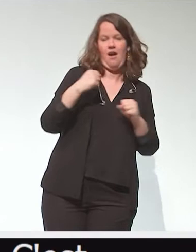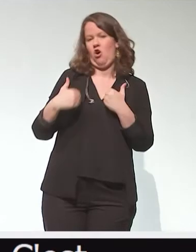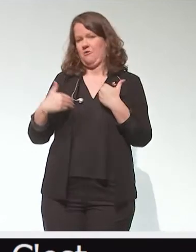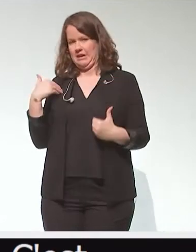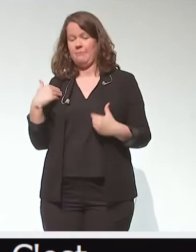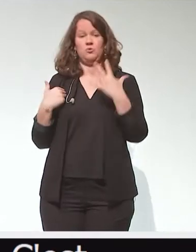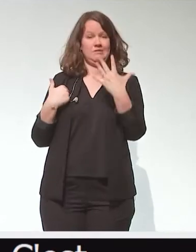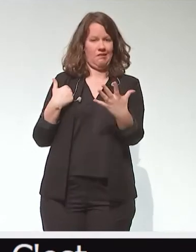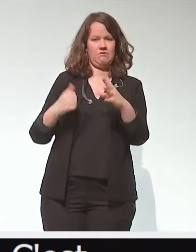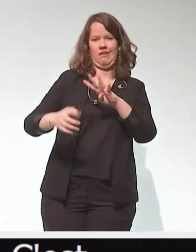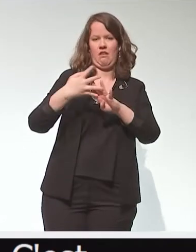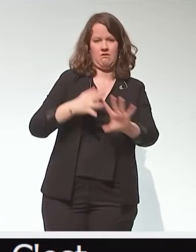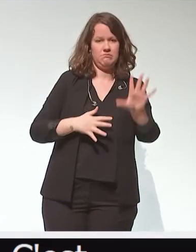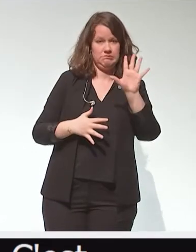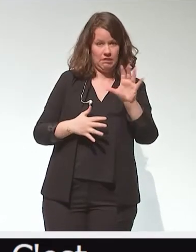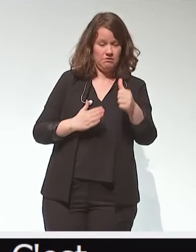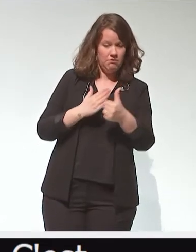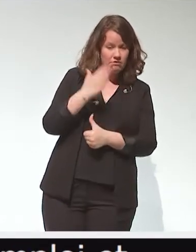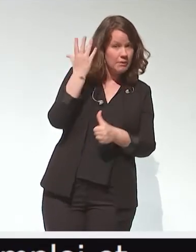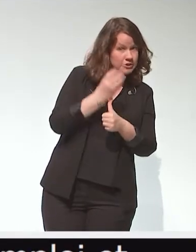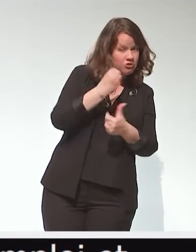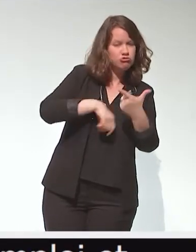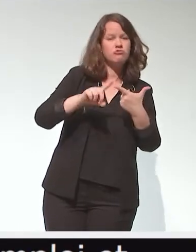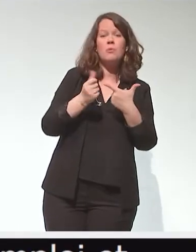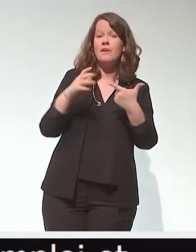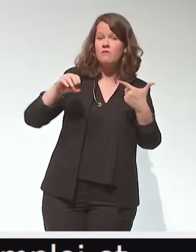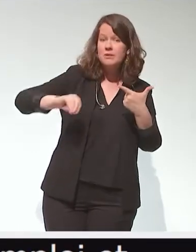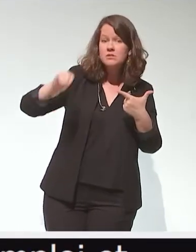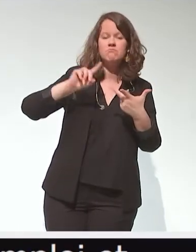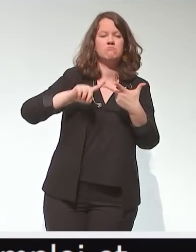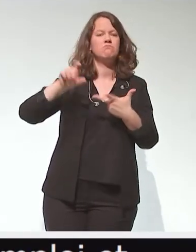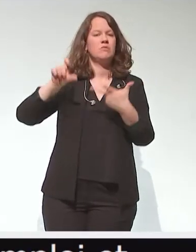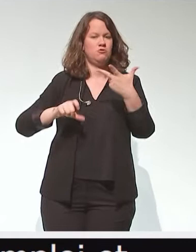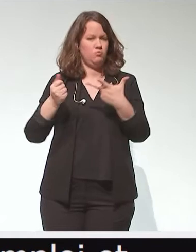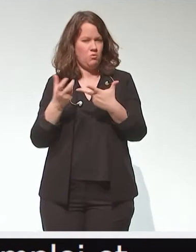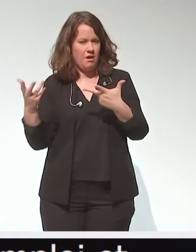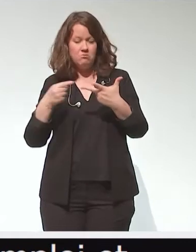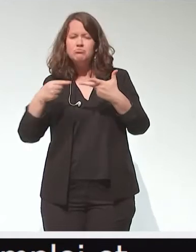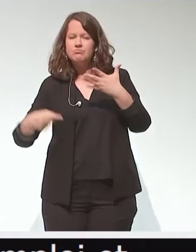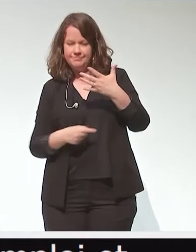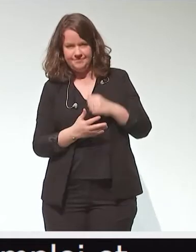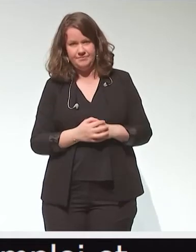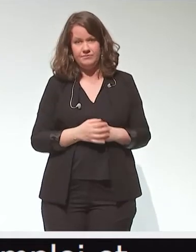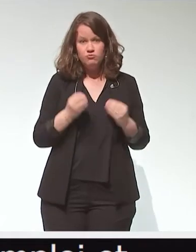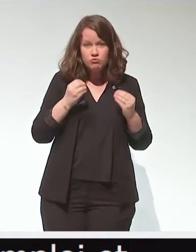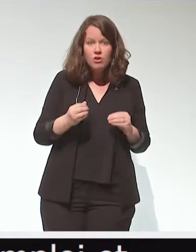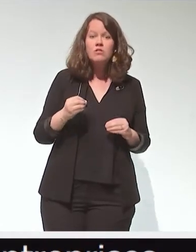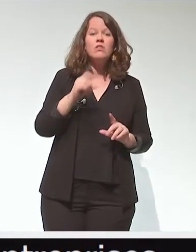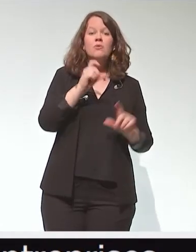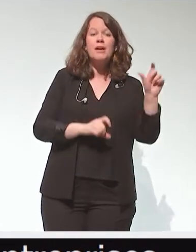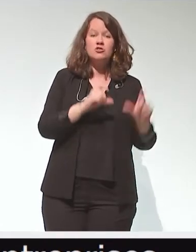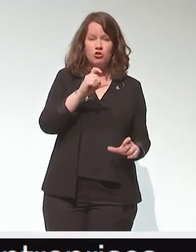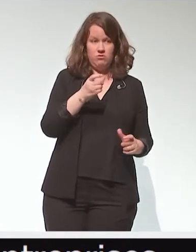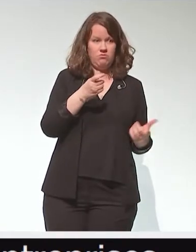different businesses worked on. For example, direct employment, apprenticeship, the number of training courses, so that people who come and knock on a business's